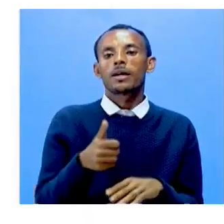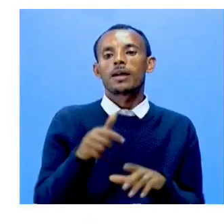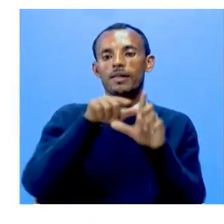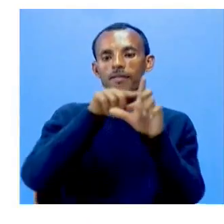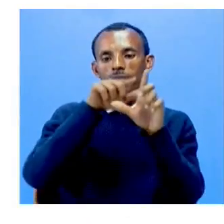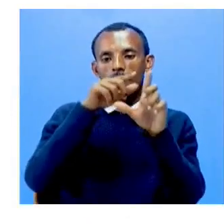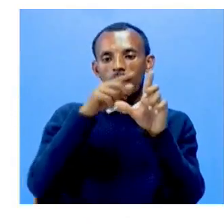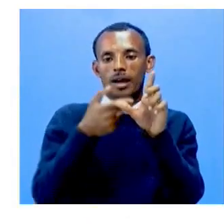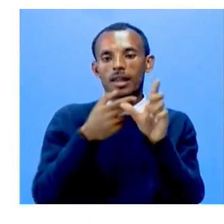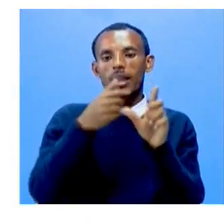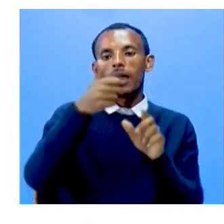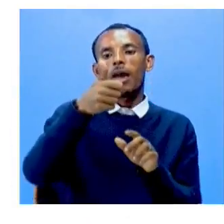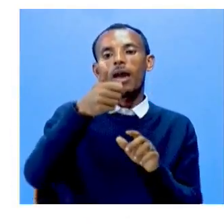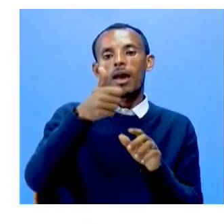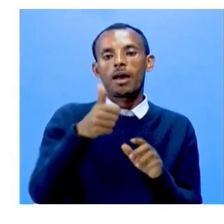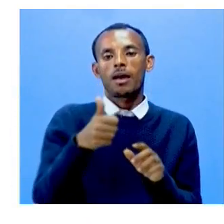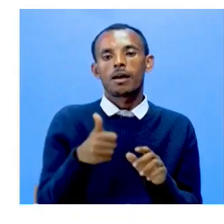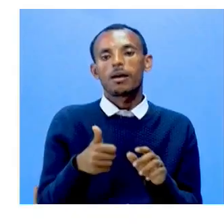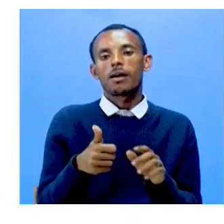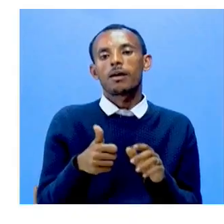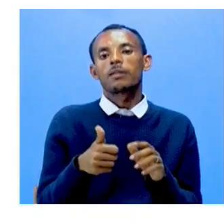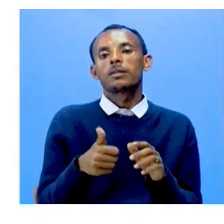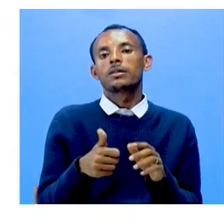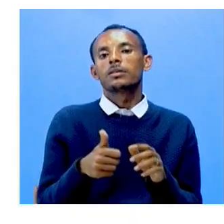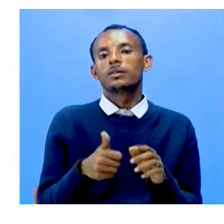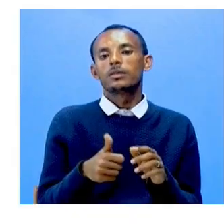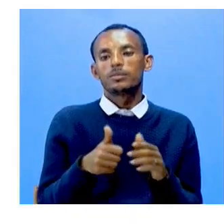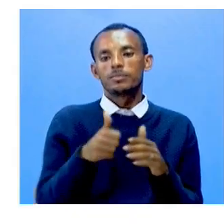it is this one's altitude. Altitude is